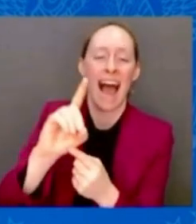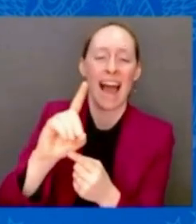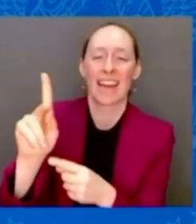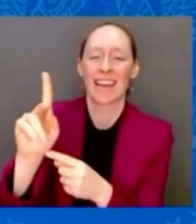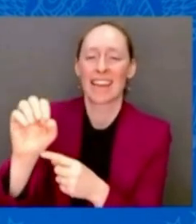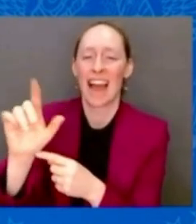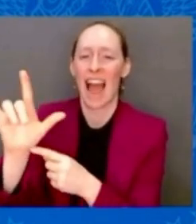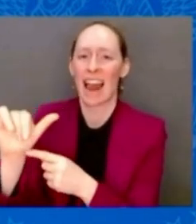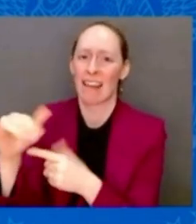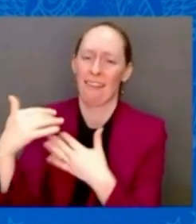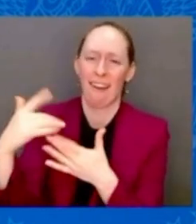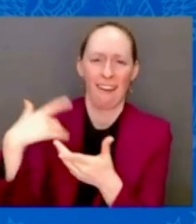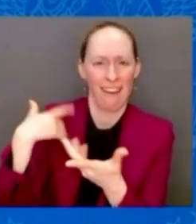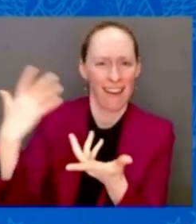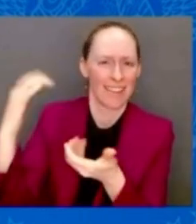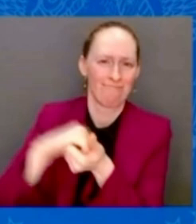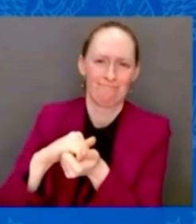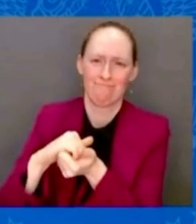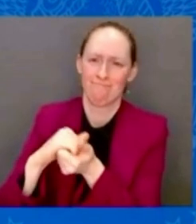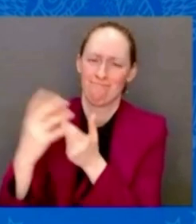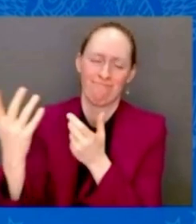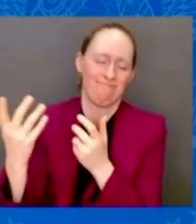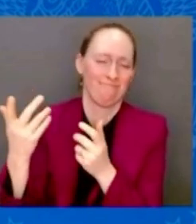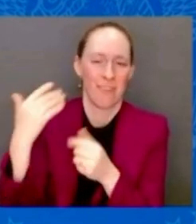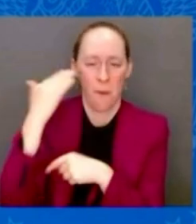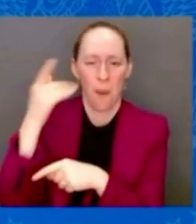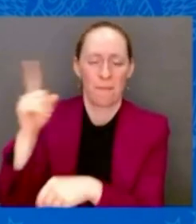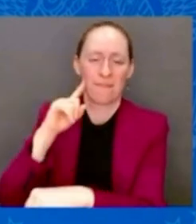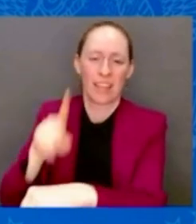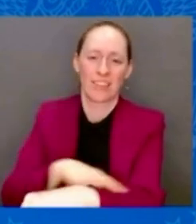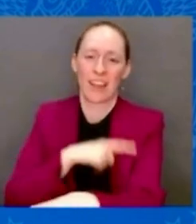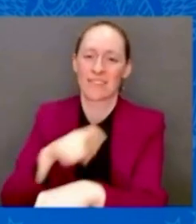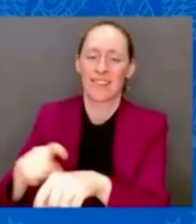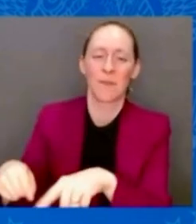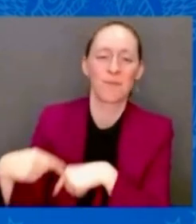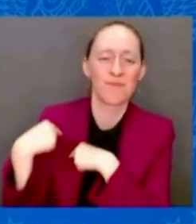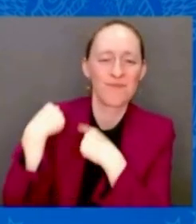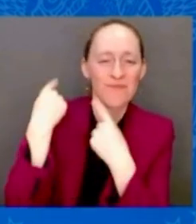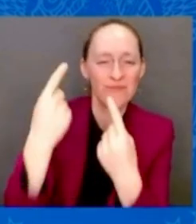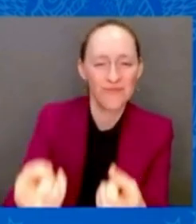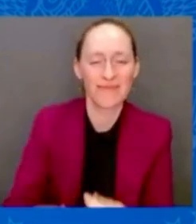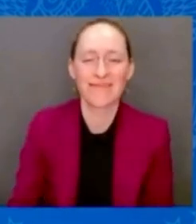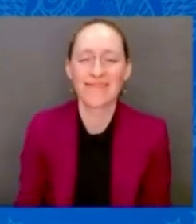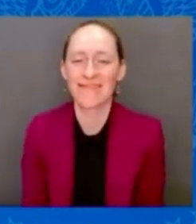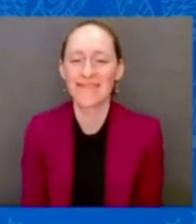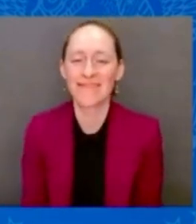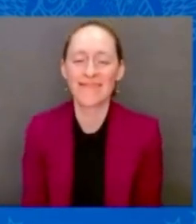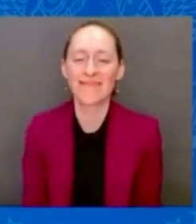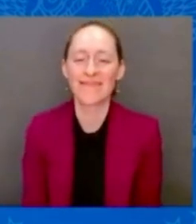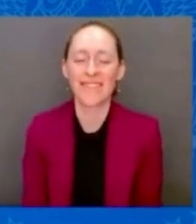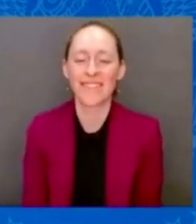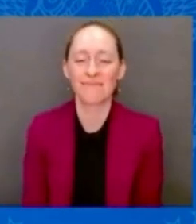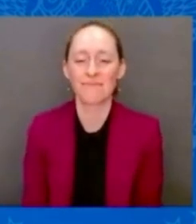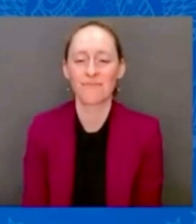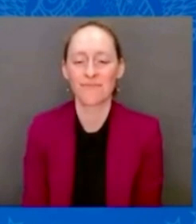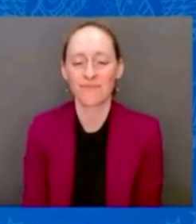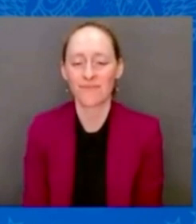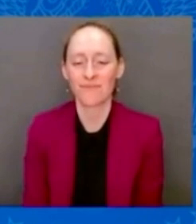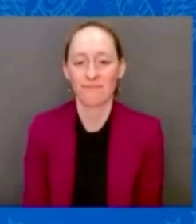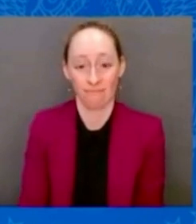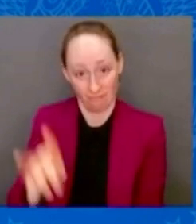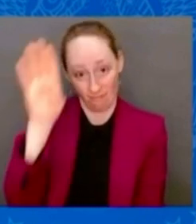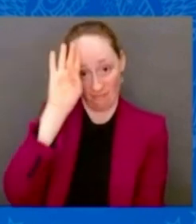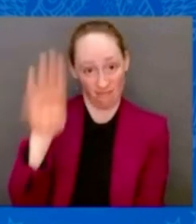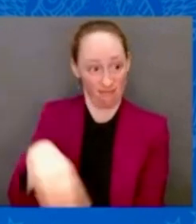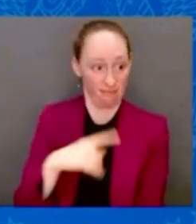on Fire Prevention and Control. I was told that I was the first president since Truman to participate, and I made